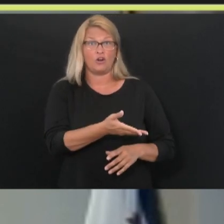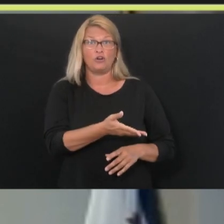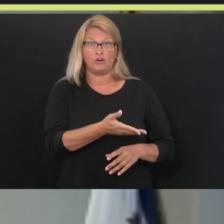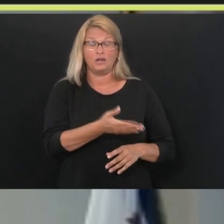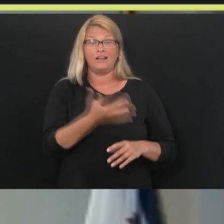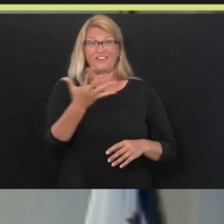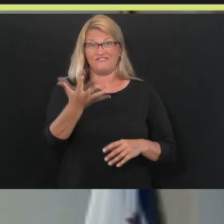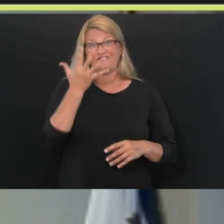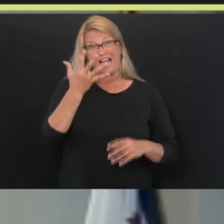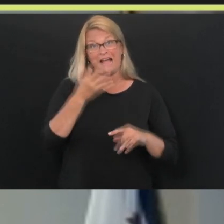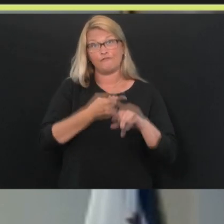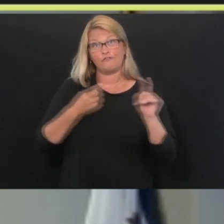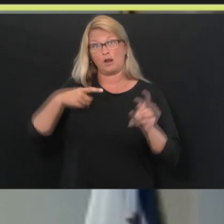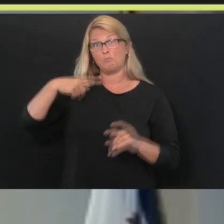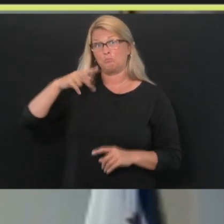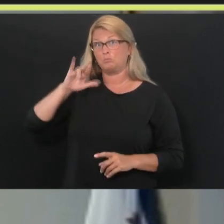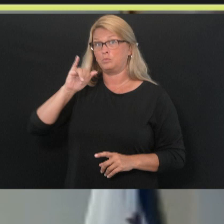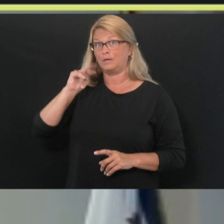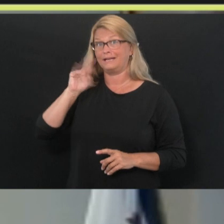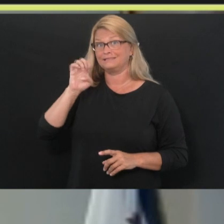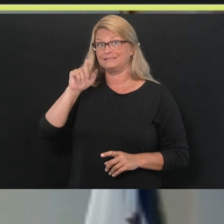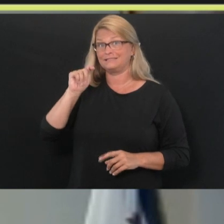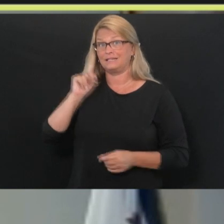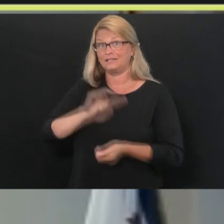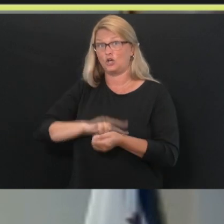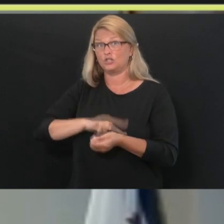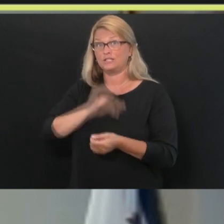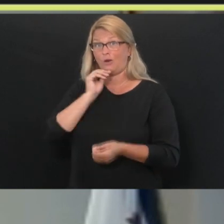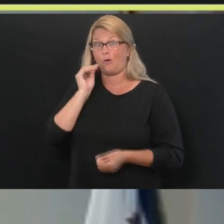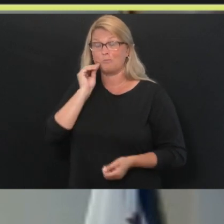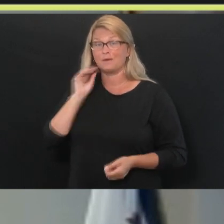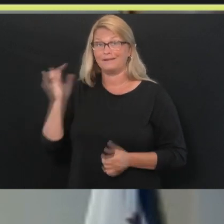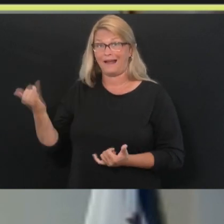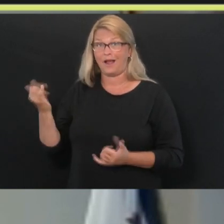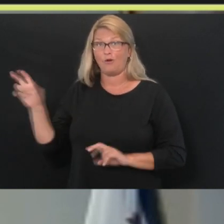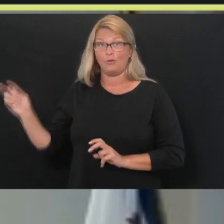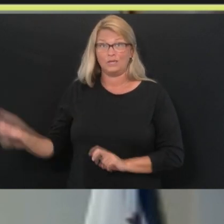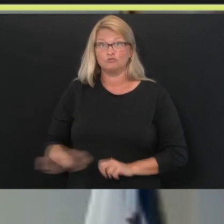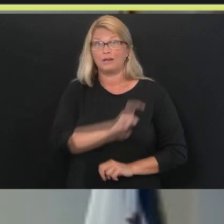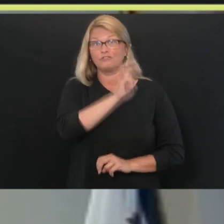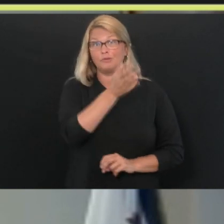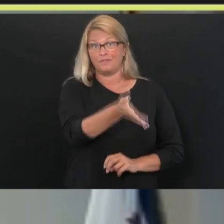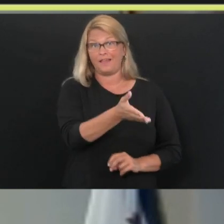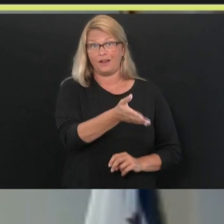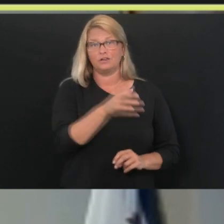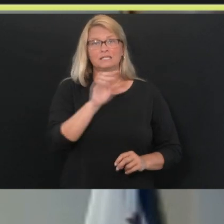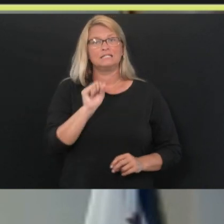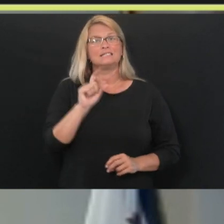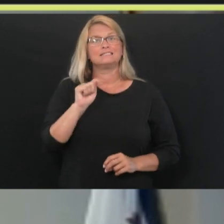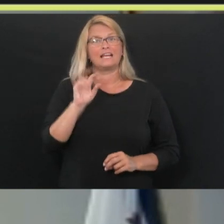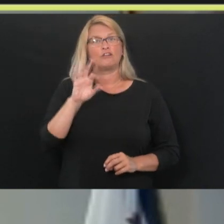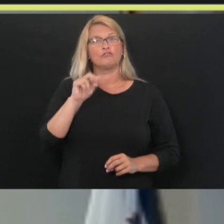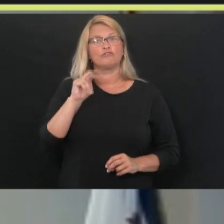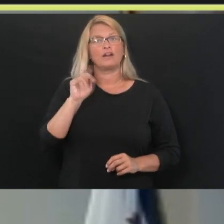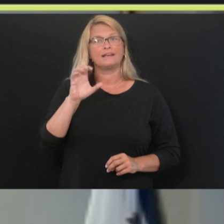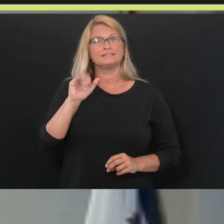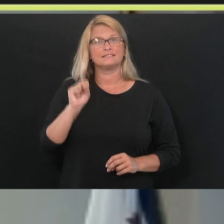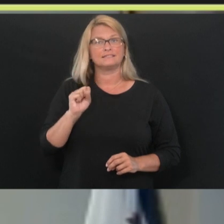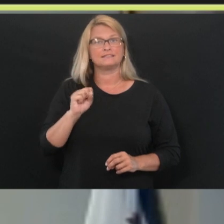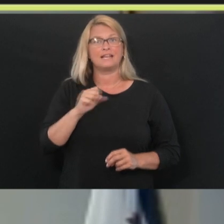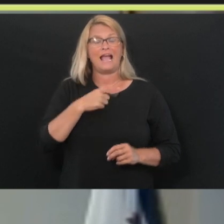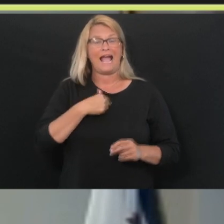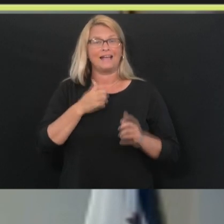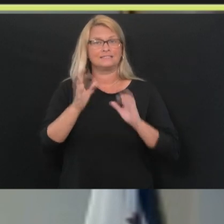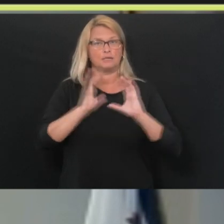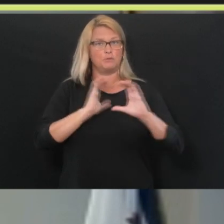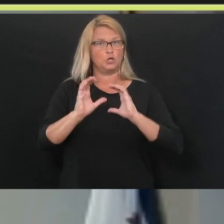from Princeton Healthcare Center, and we can answer more questions. St. Francis also has a communications director there to